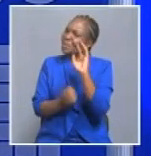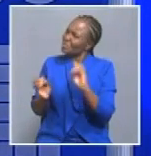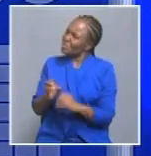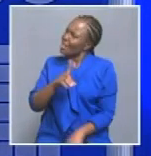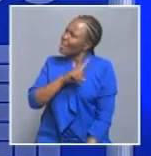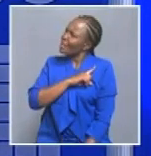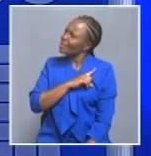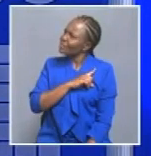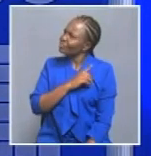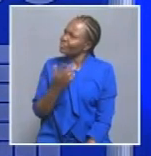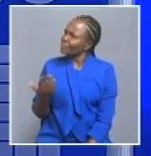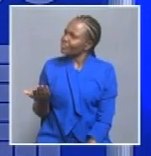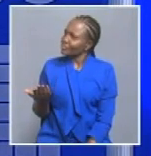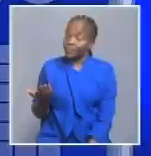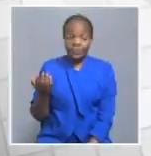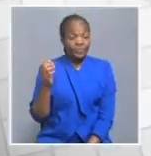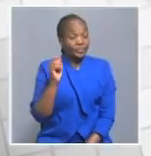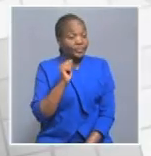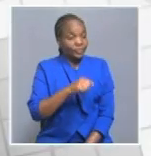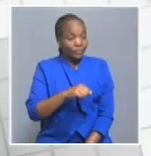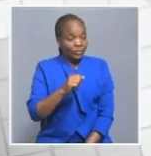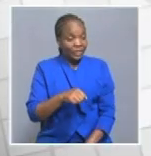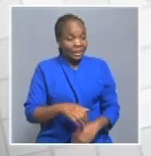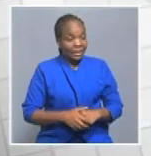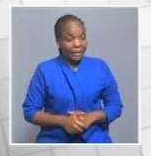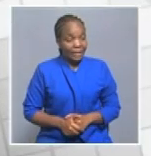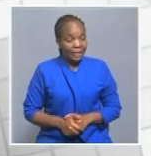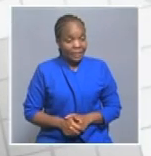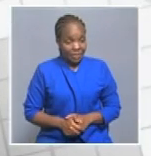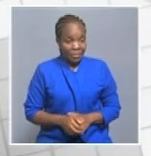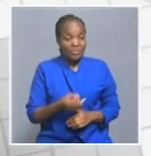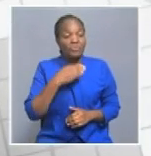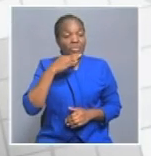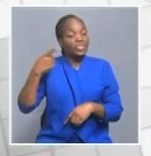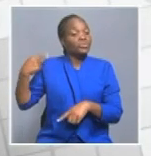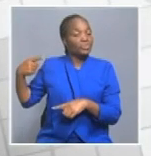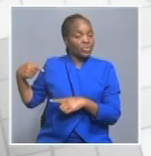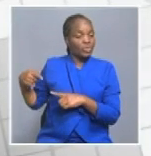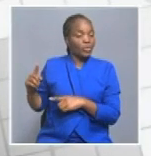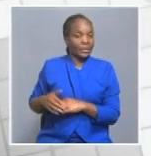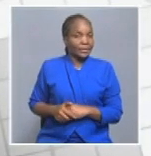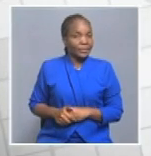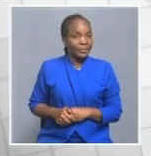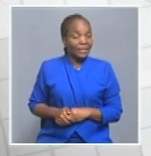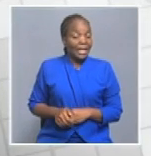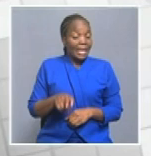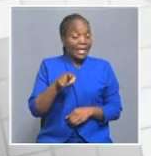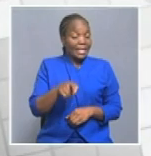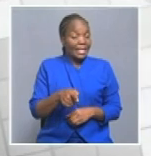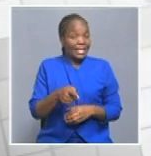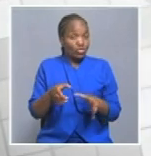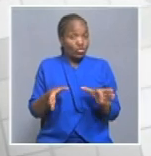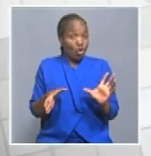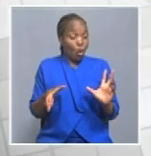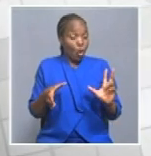Lusepani? Yes. If I give a bit of a background, this particular community